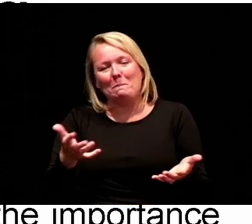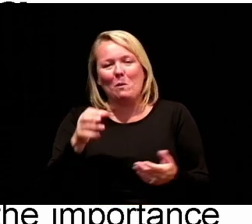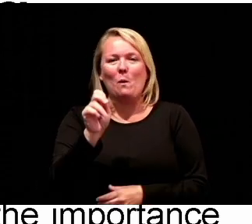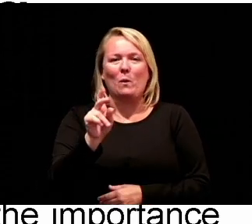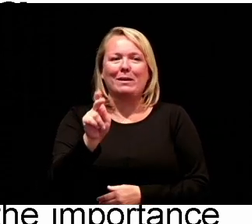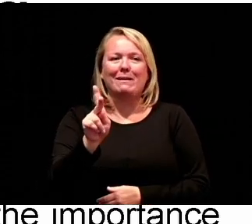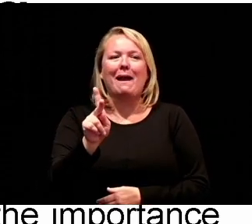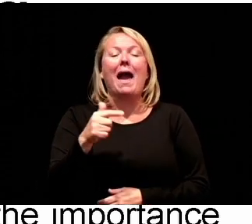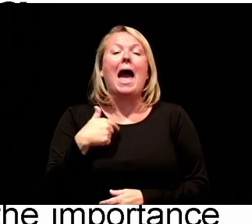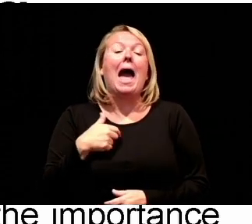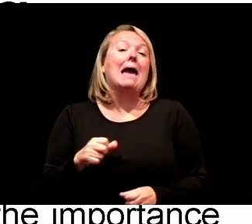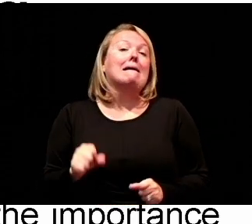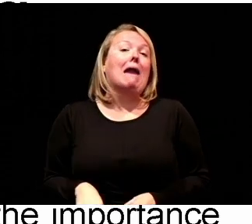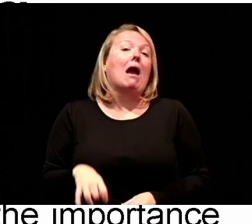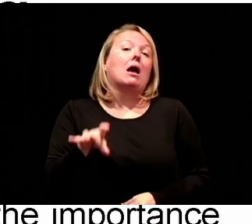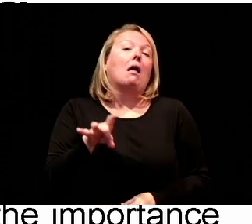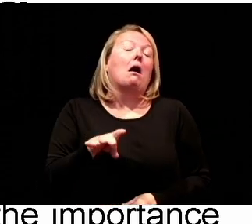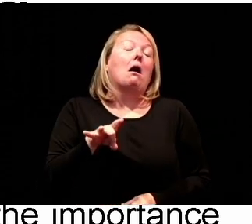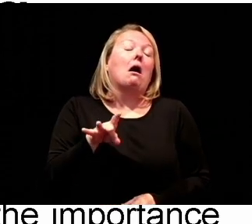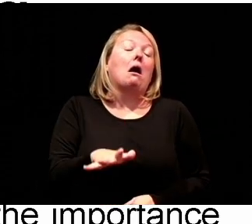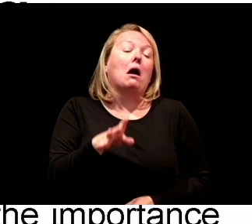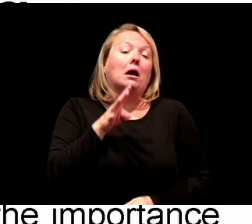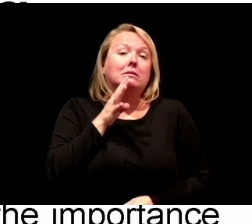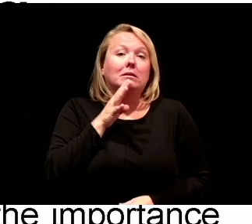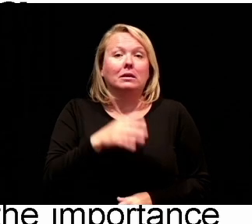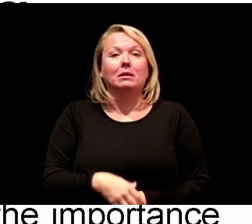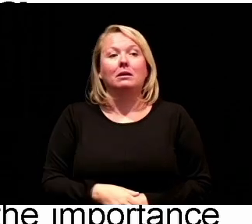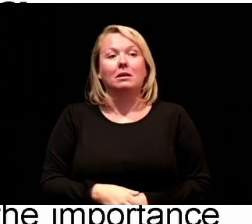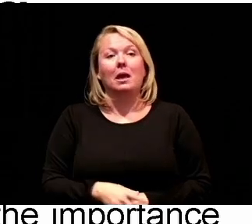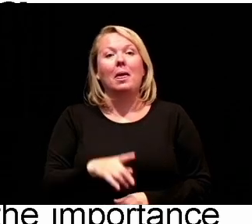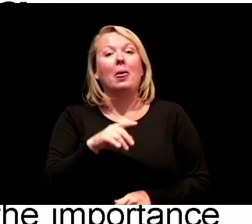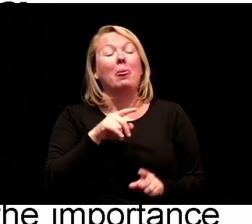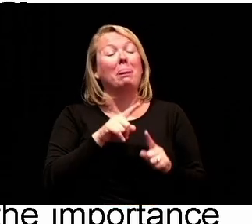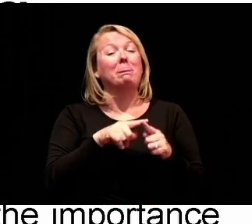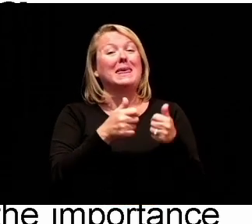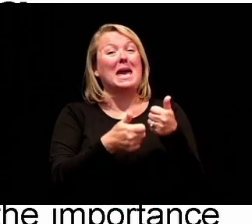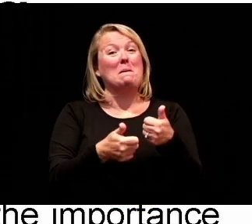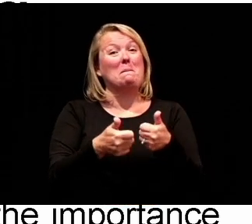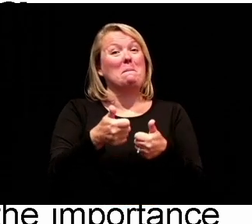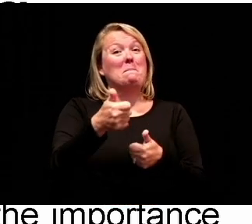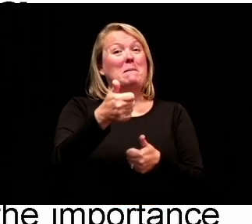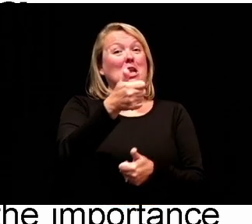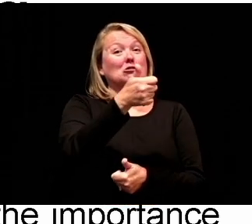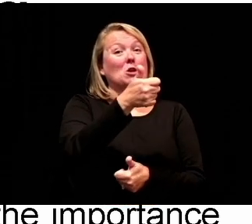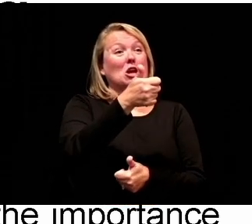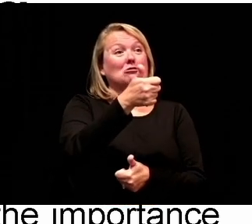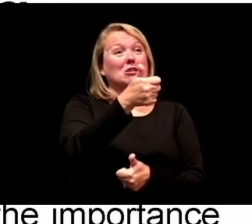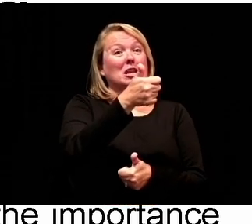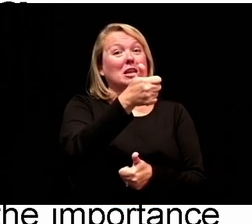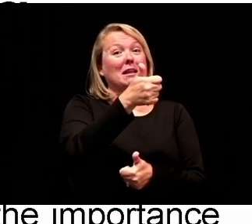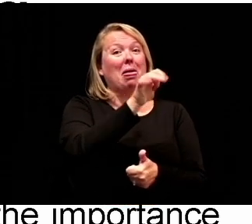or existing regulations. 2016, HUD Office of General Counsel issues a Fair Housing